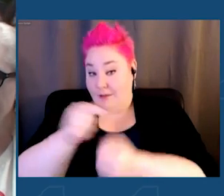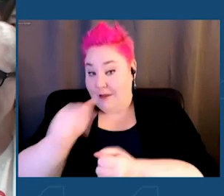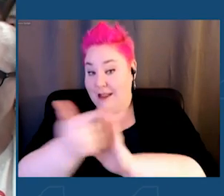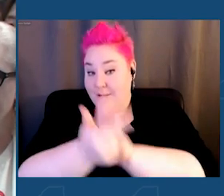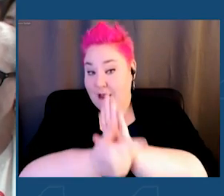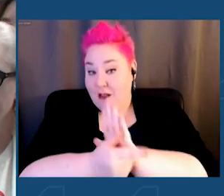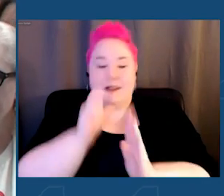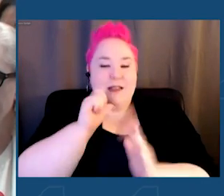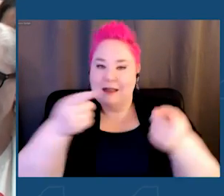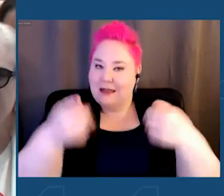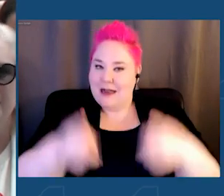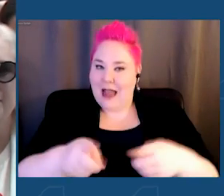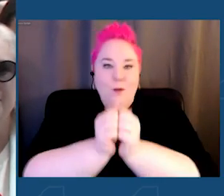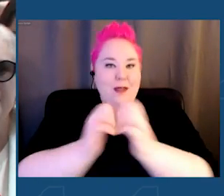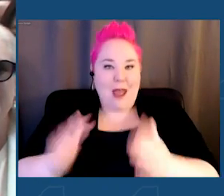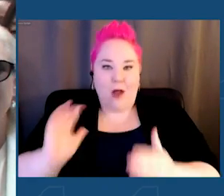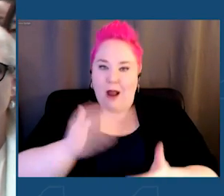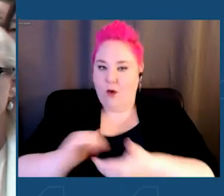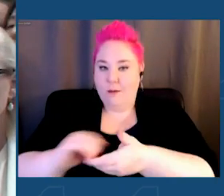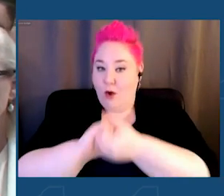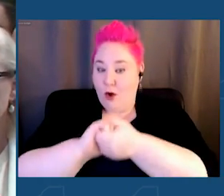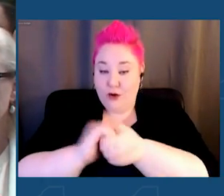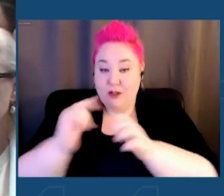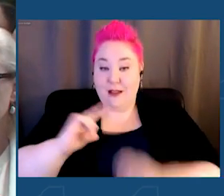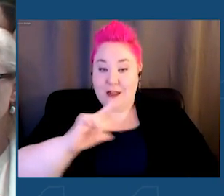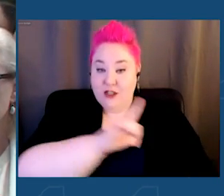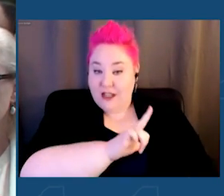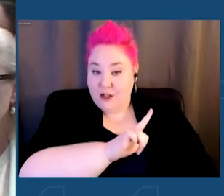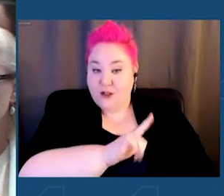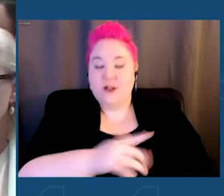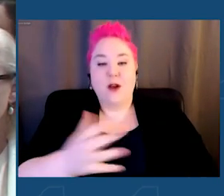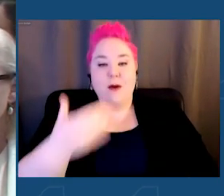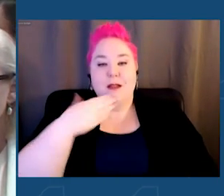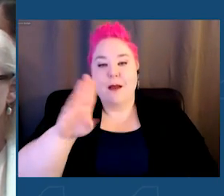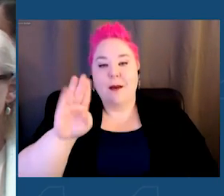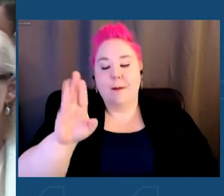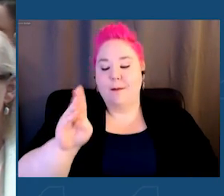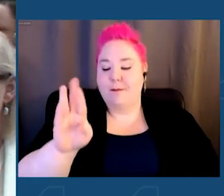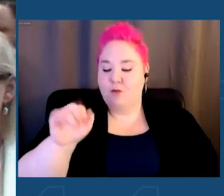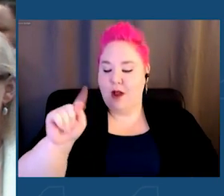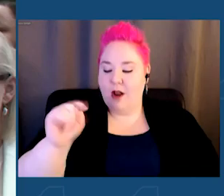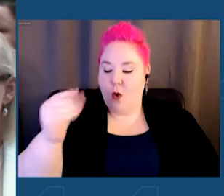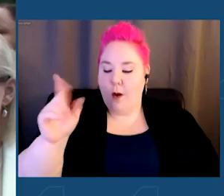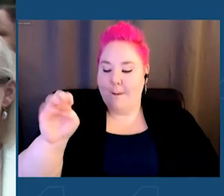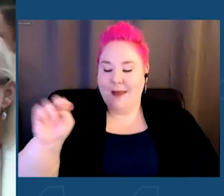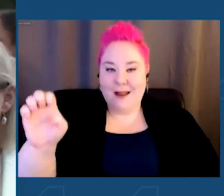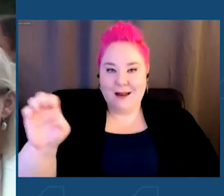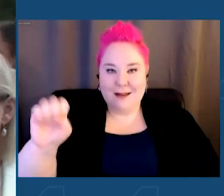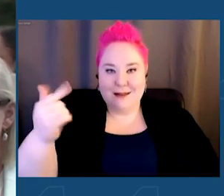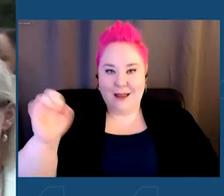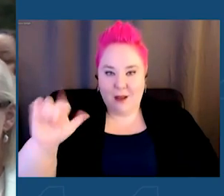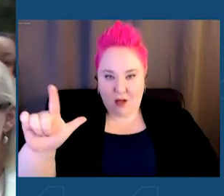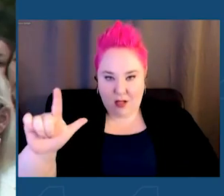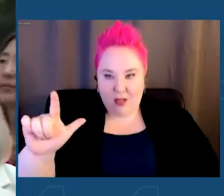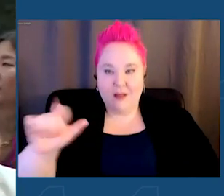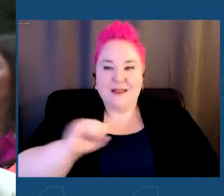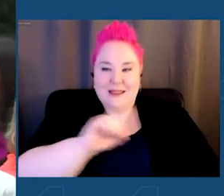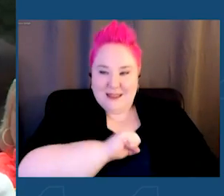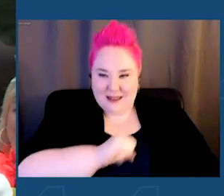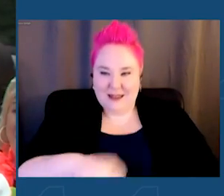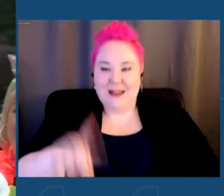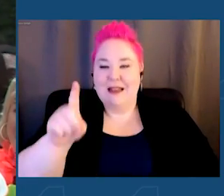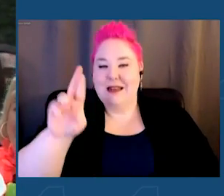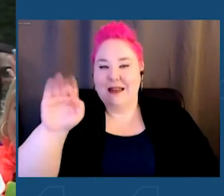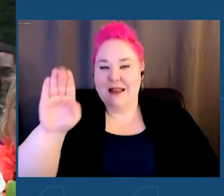without the partners in our legislature. So I want to acknowledge Brad Hoylman-Siegel, our senator, Deborah